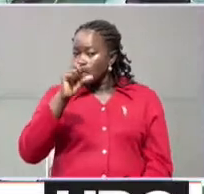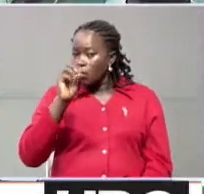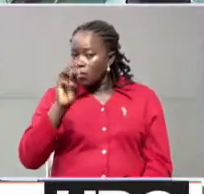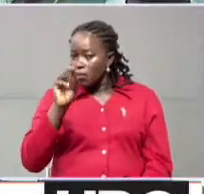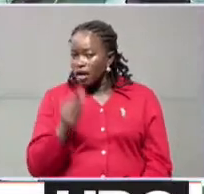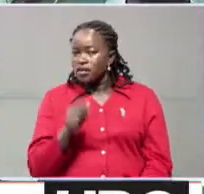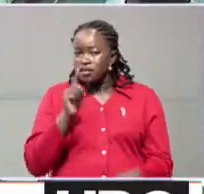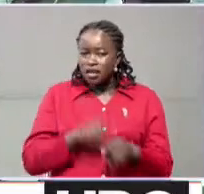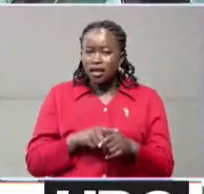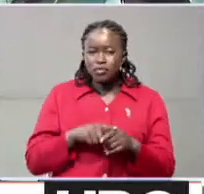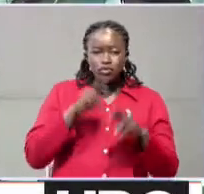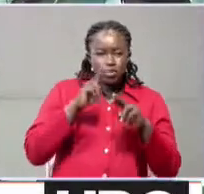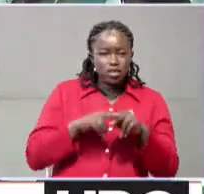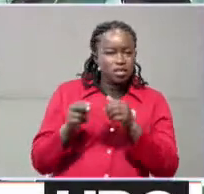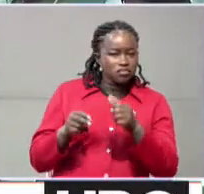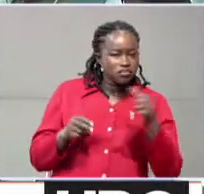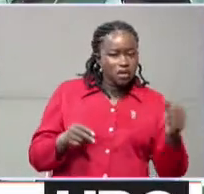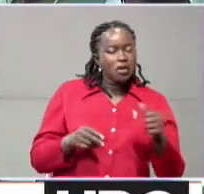at the other side